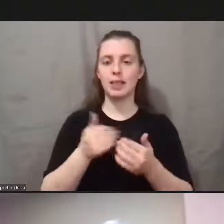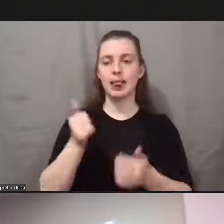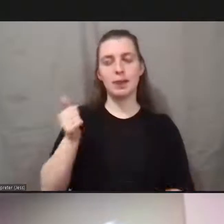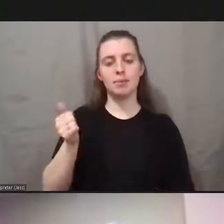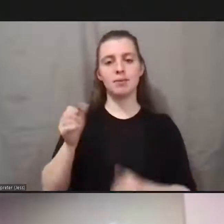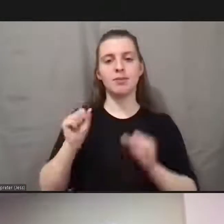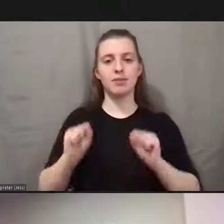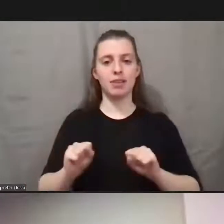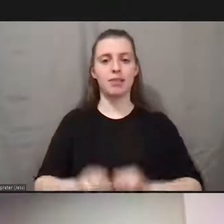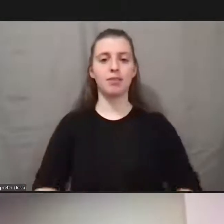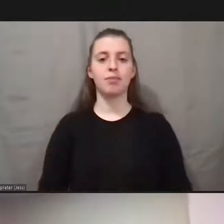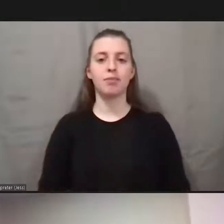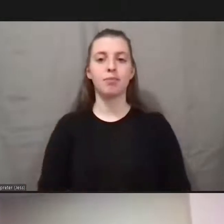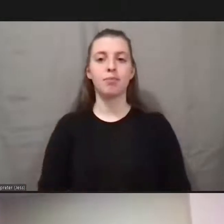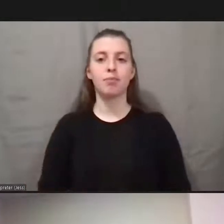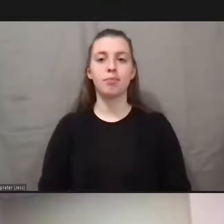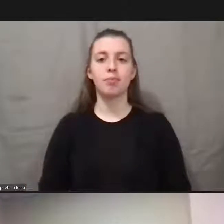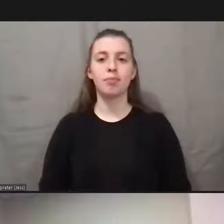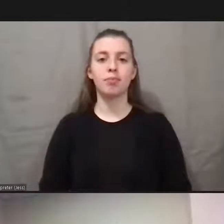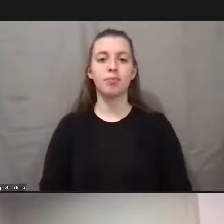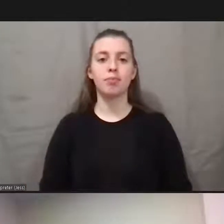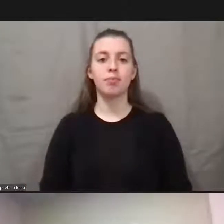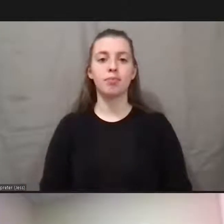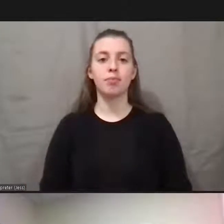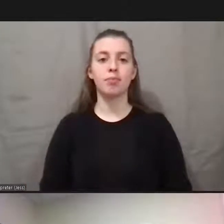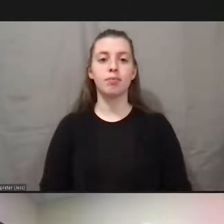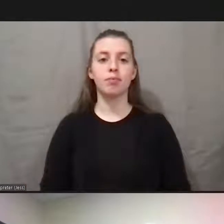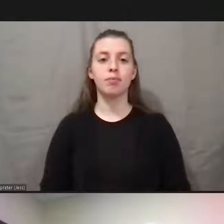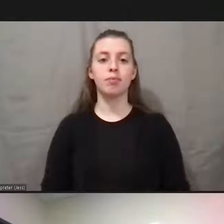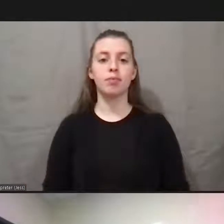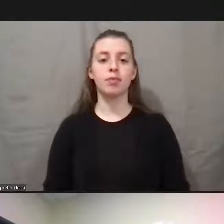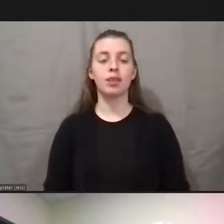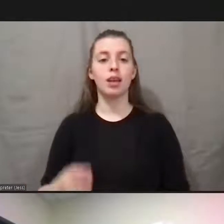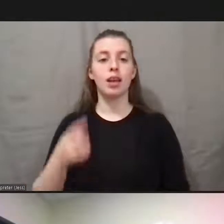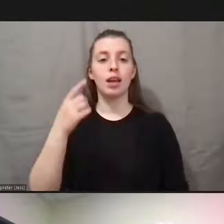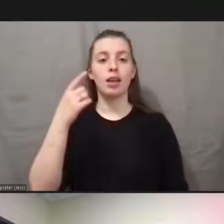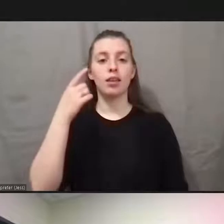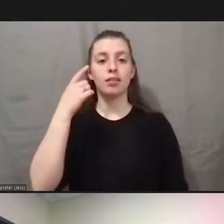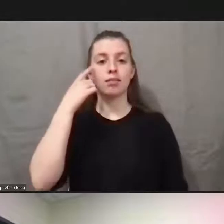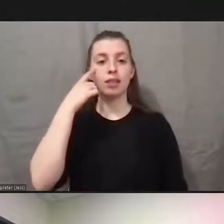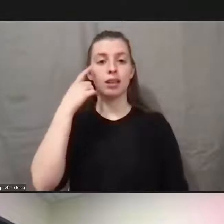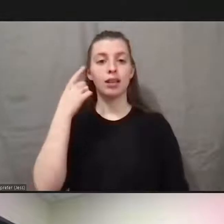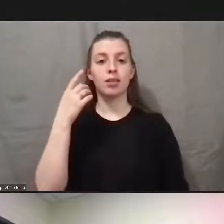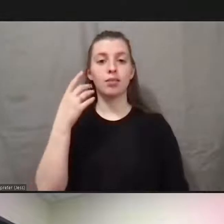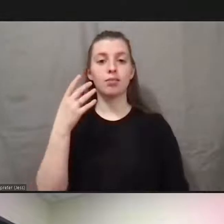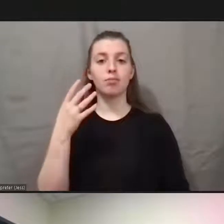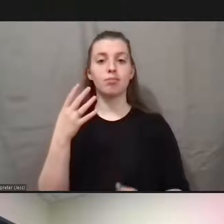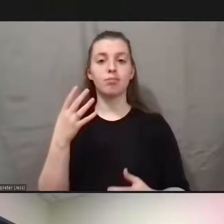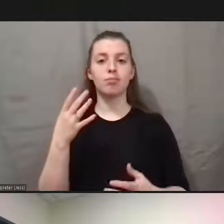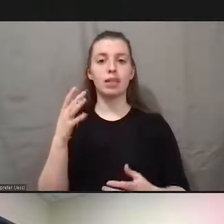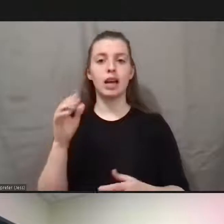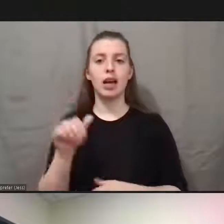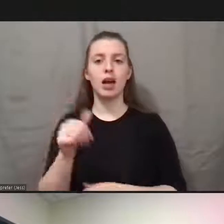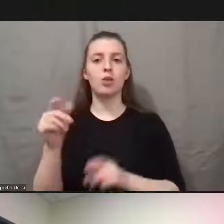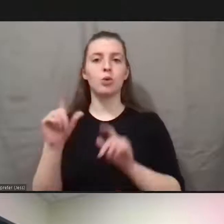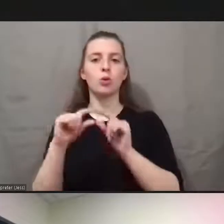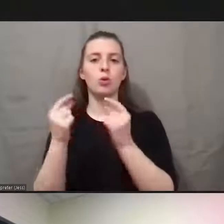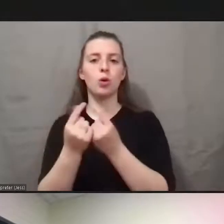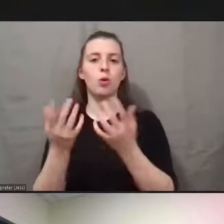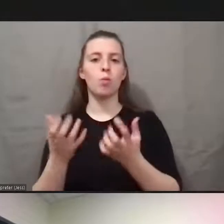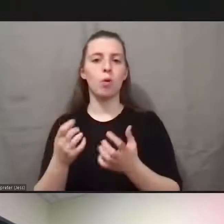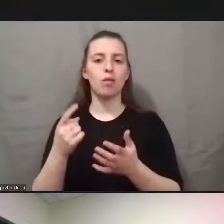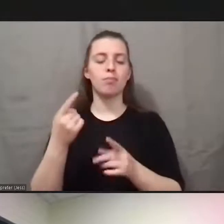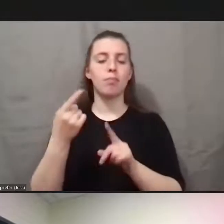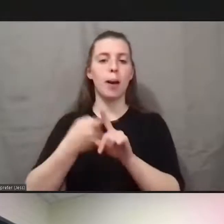think Moisen wants to post their time of their meeting. If they want to post a monthly meetup, sure, go right ahead. And Don,